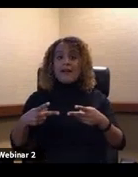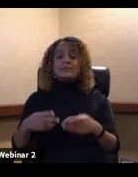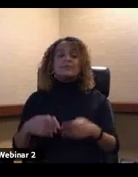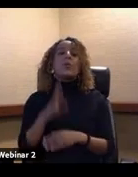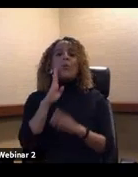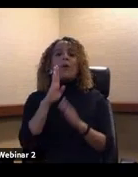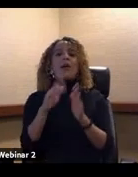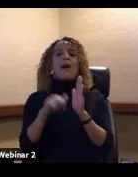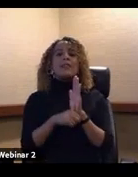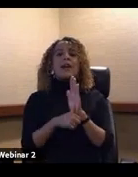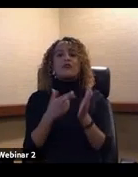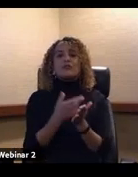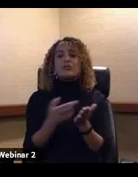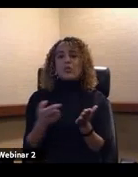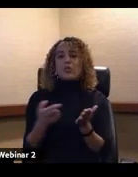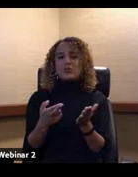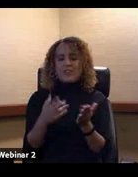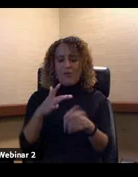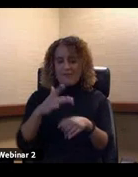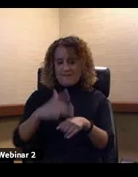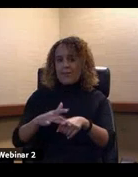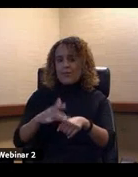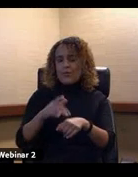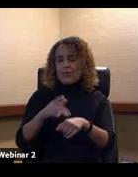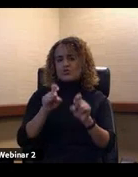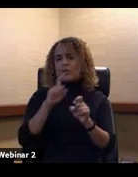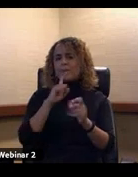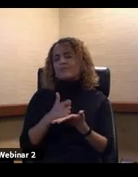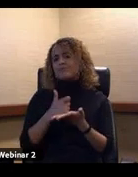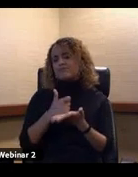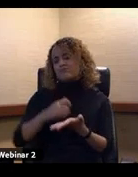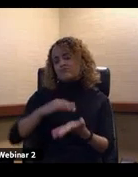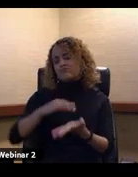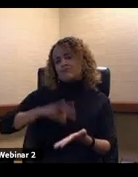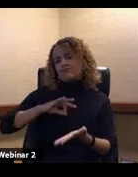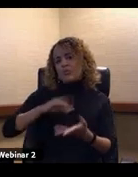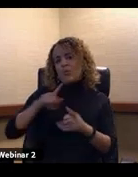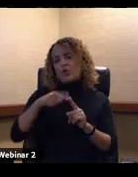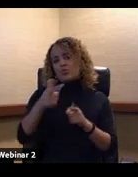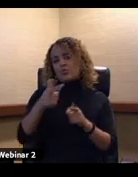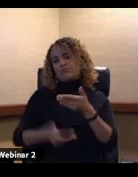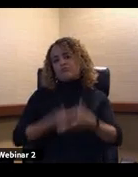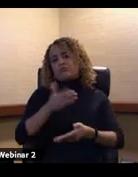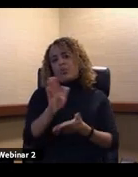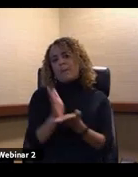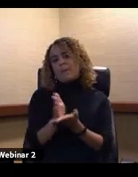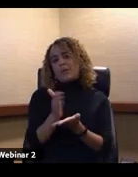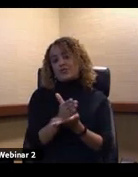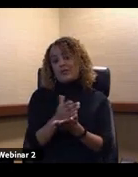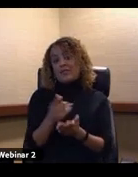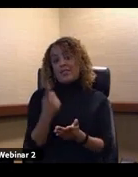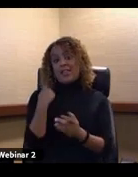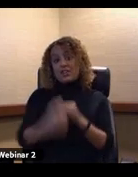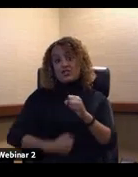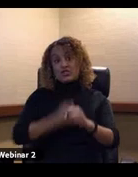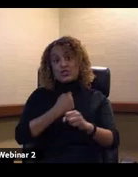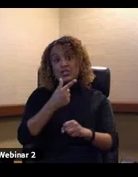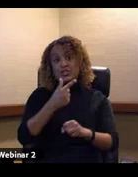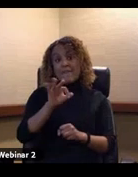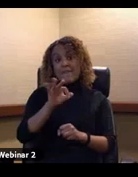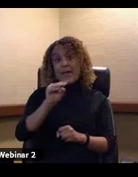will quickly highlight some resources that are available that should be useful during your process of completing the budget. Over the last